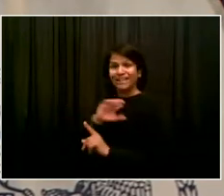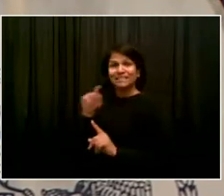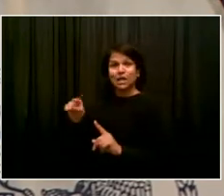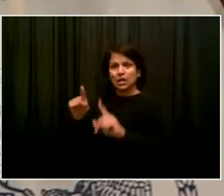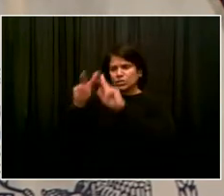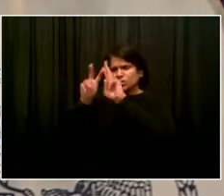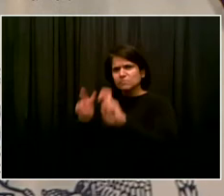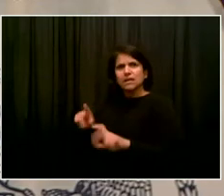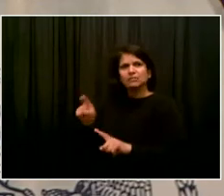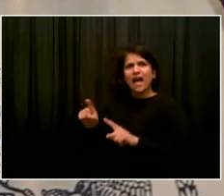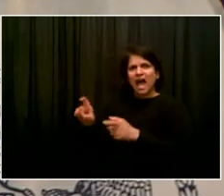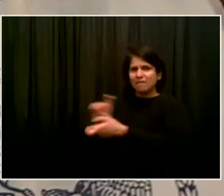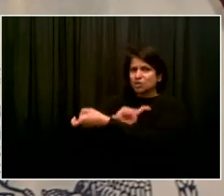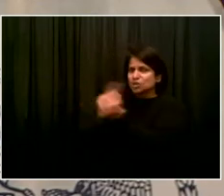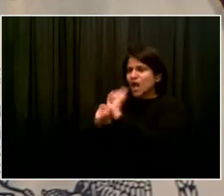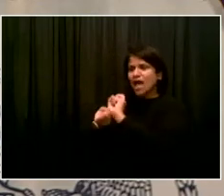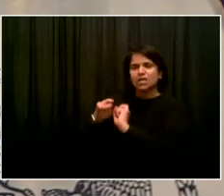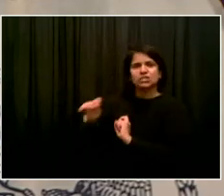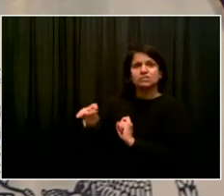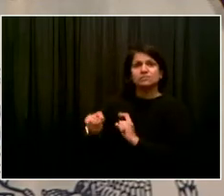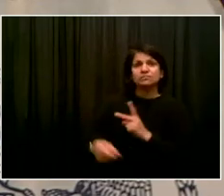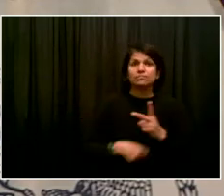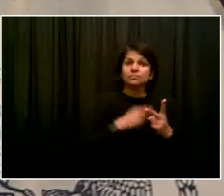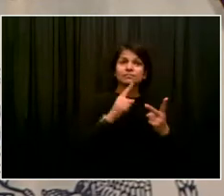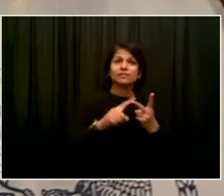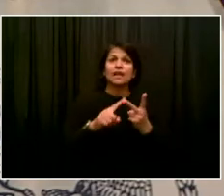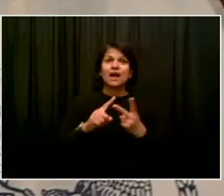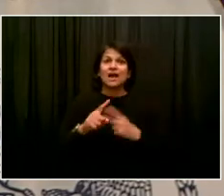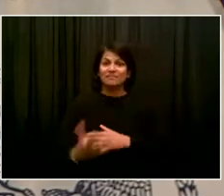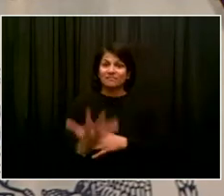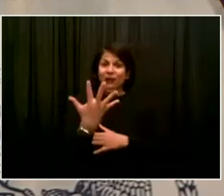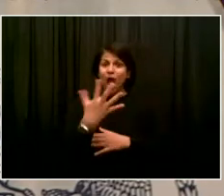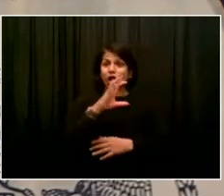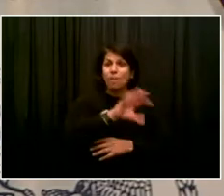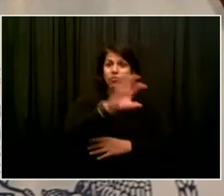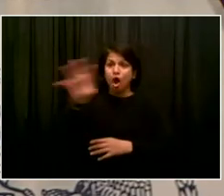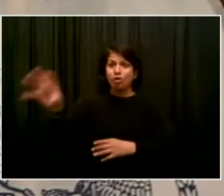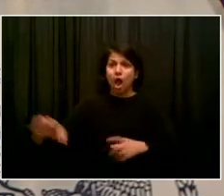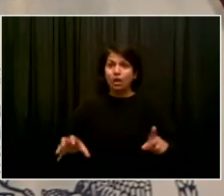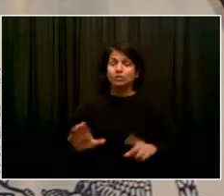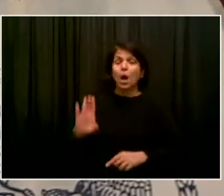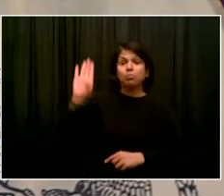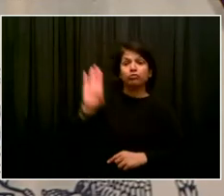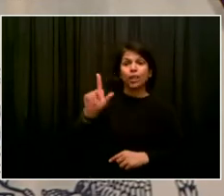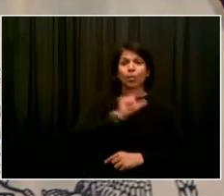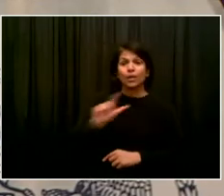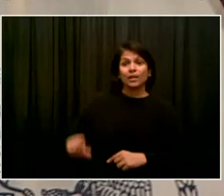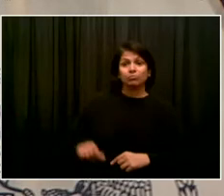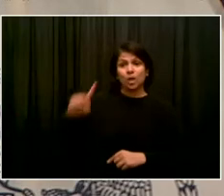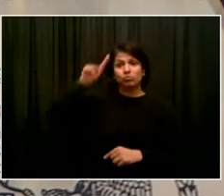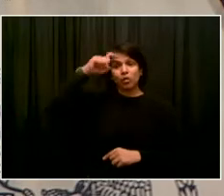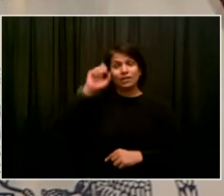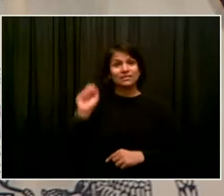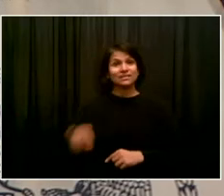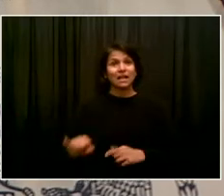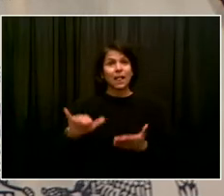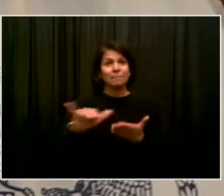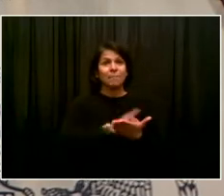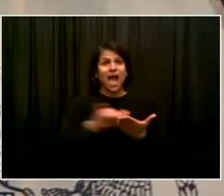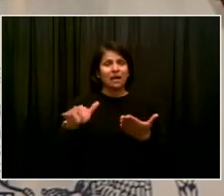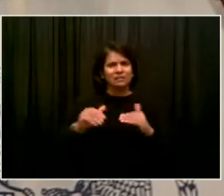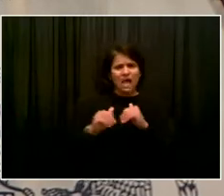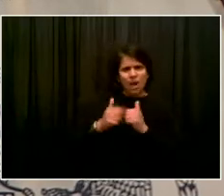boroughs how important community-based solutions to violence are, how important community leadership is, community involvement is. This is a new